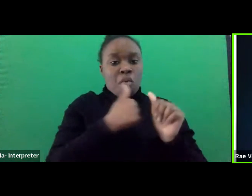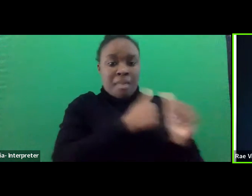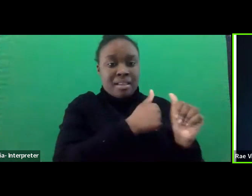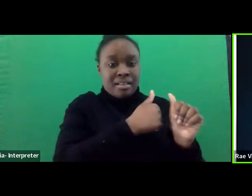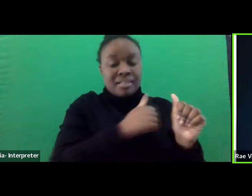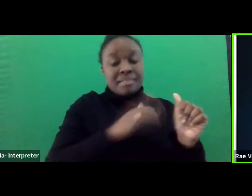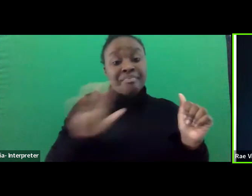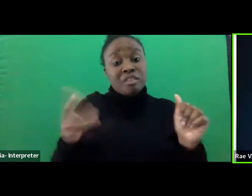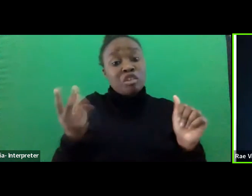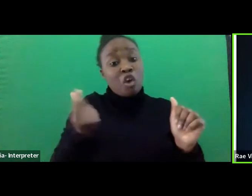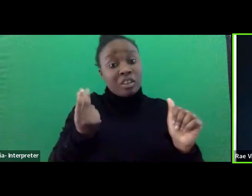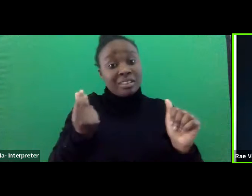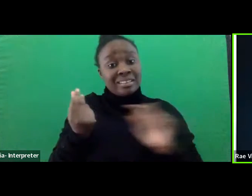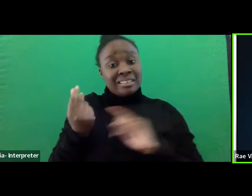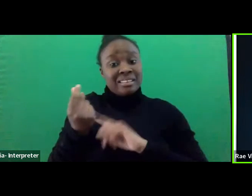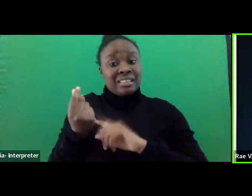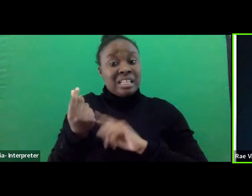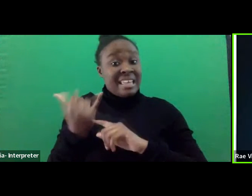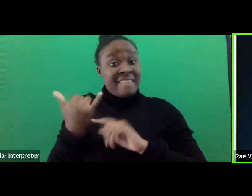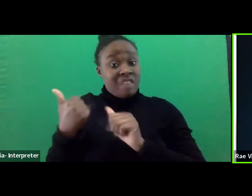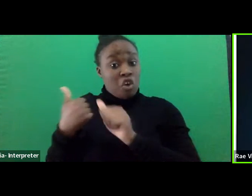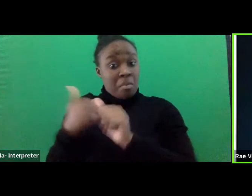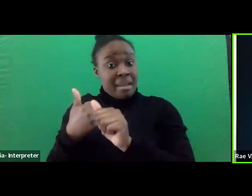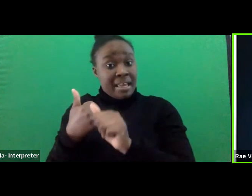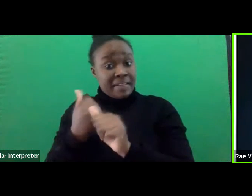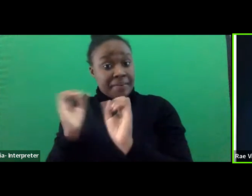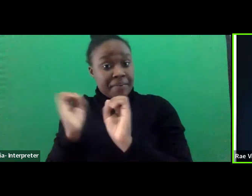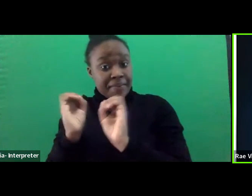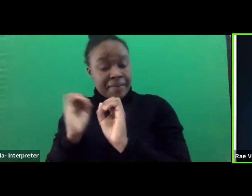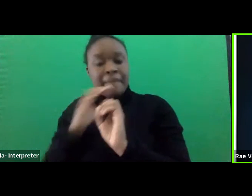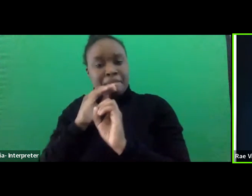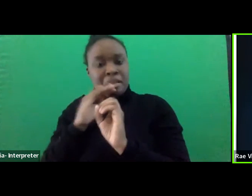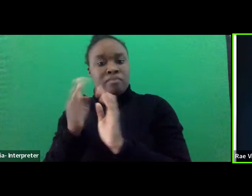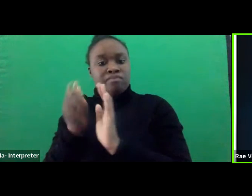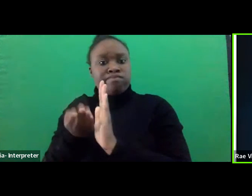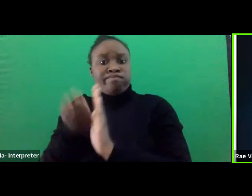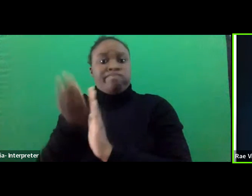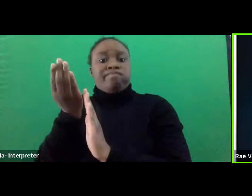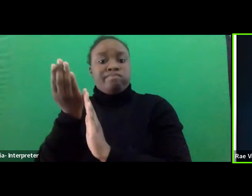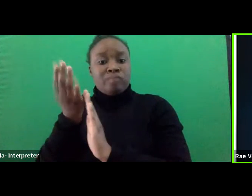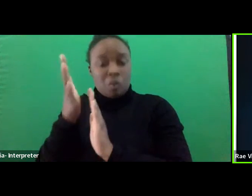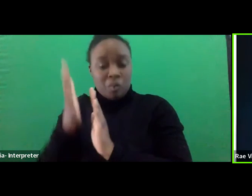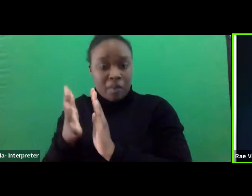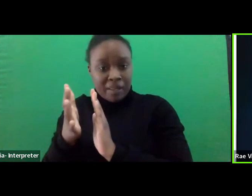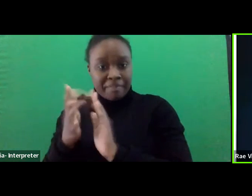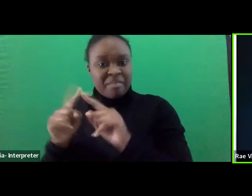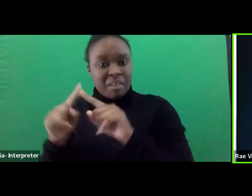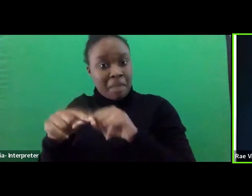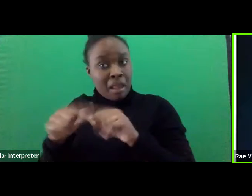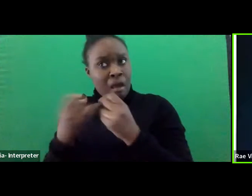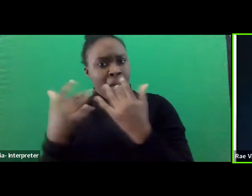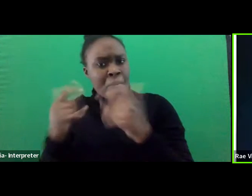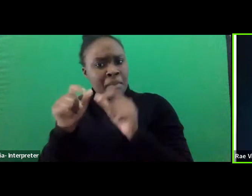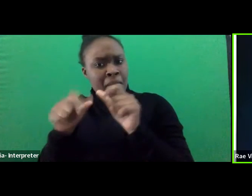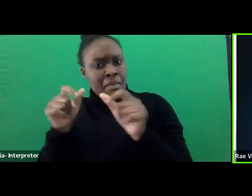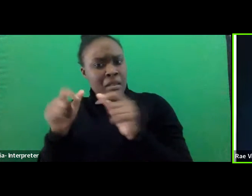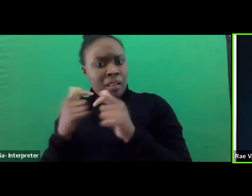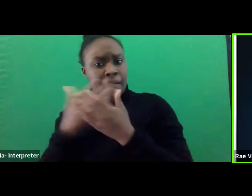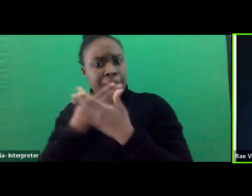marginal cost of non-compliant traders will equally increase according to the level of